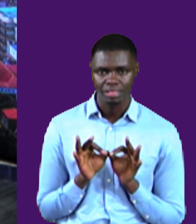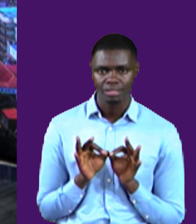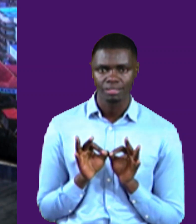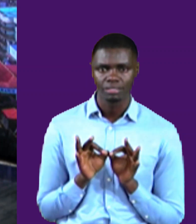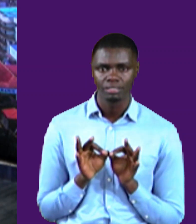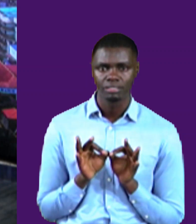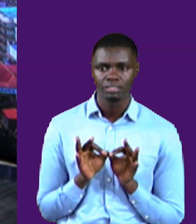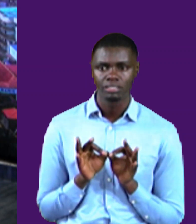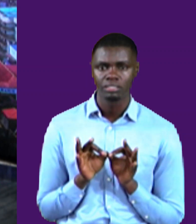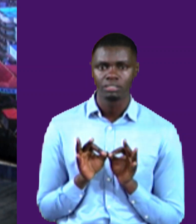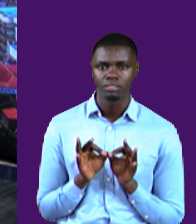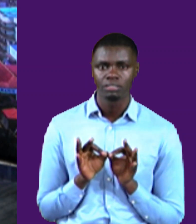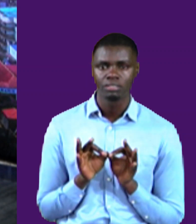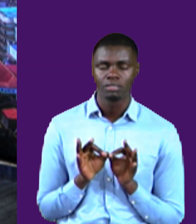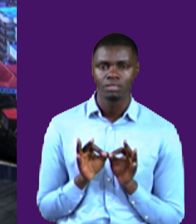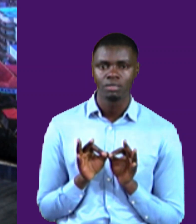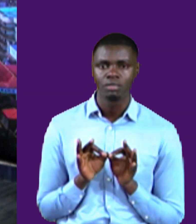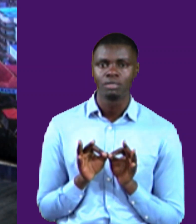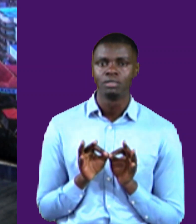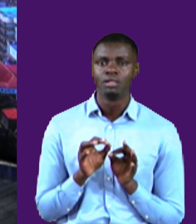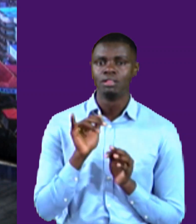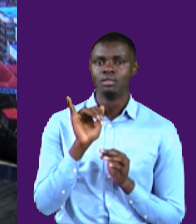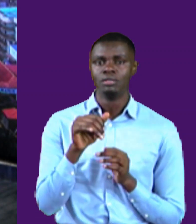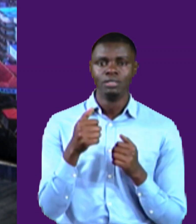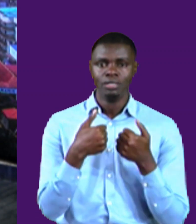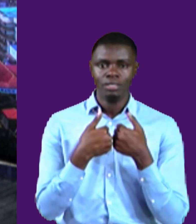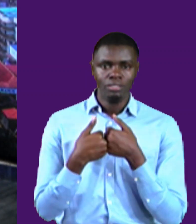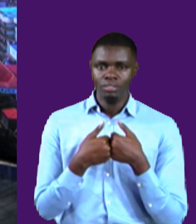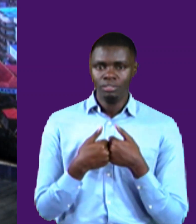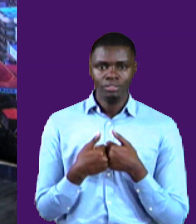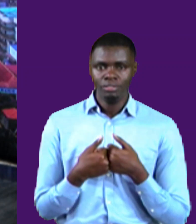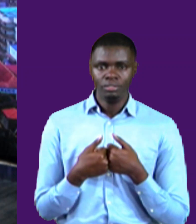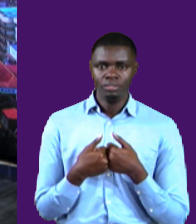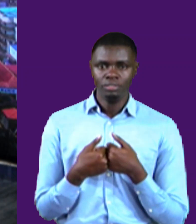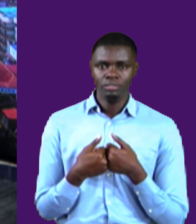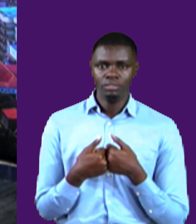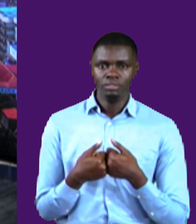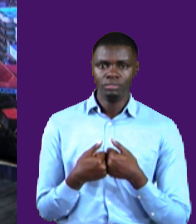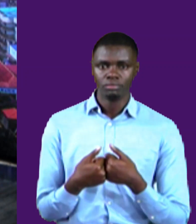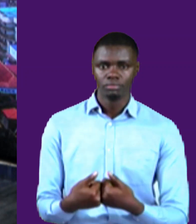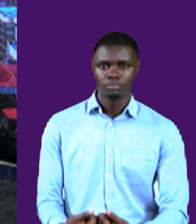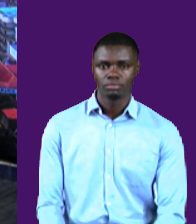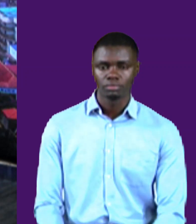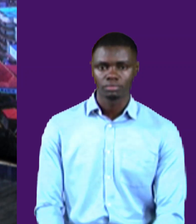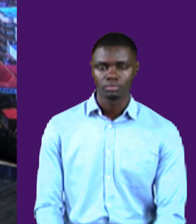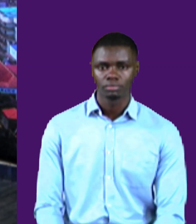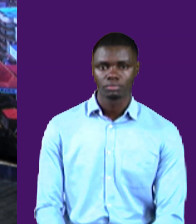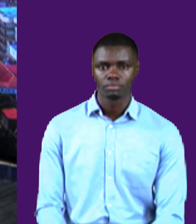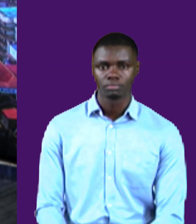is, of course, a challenge to start with. And